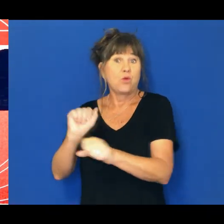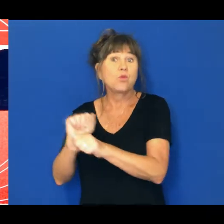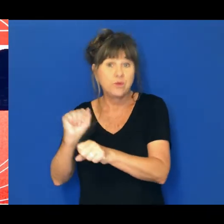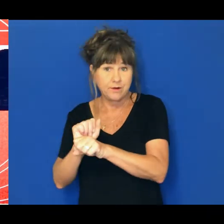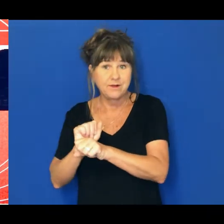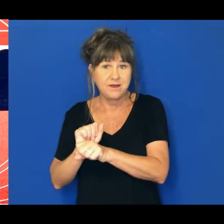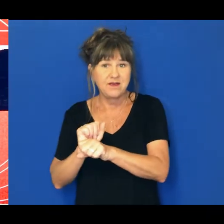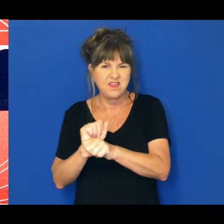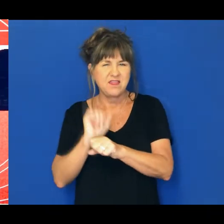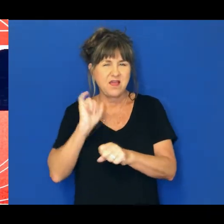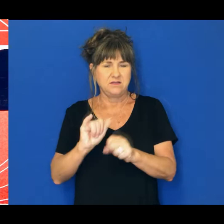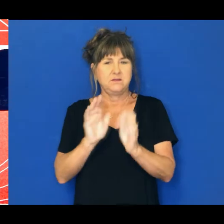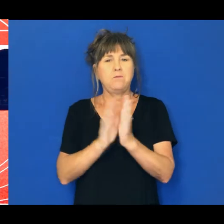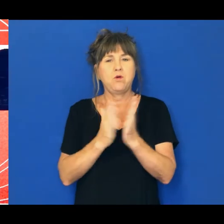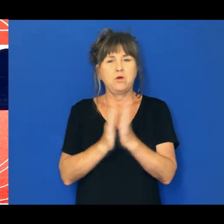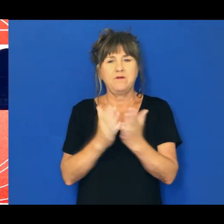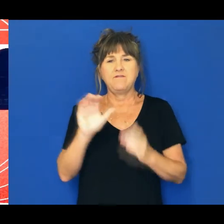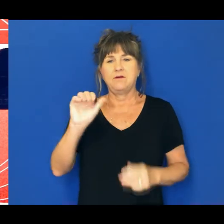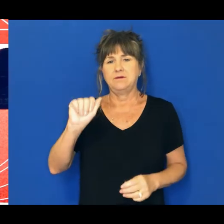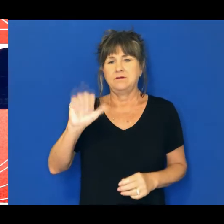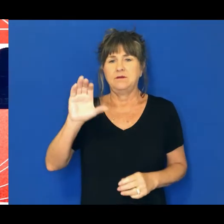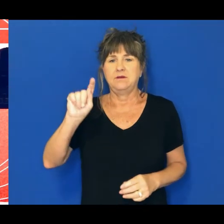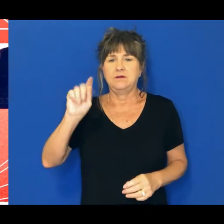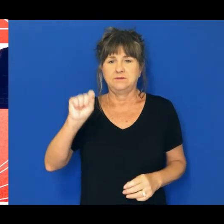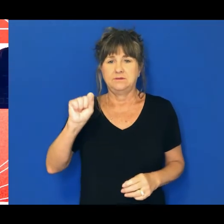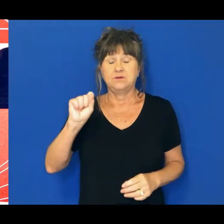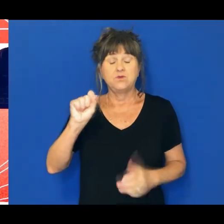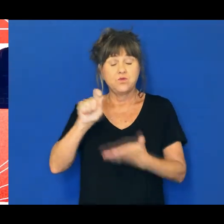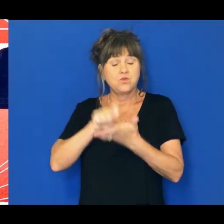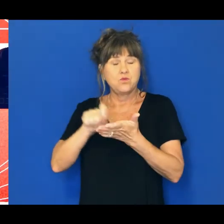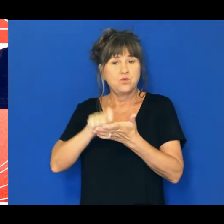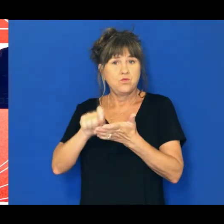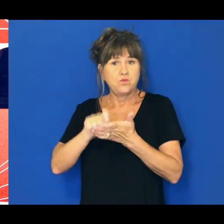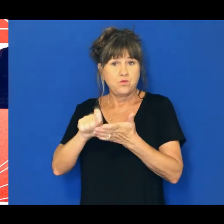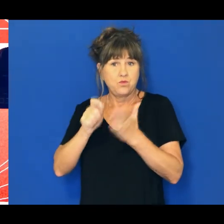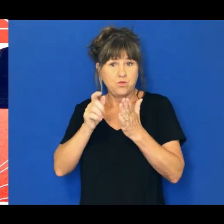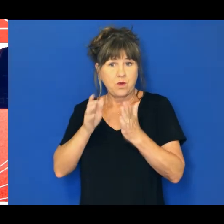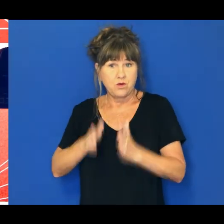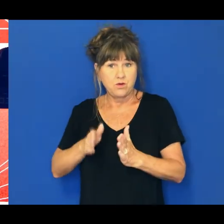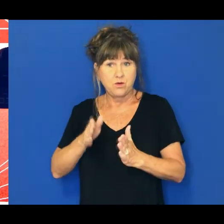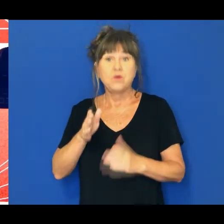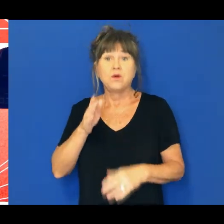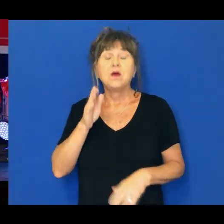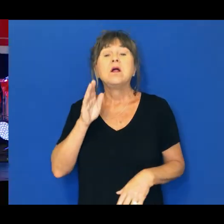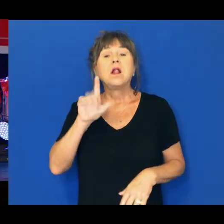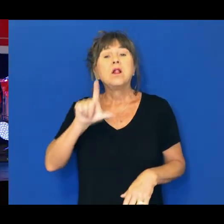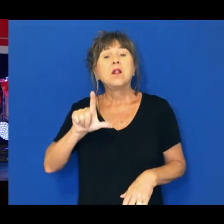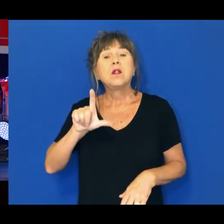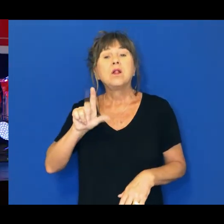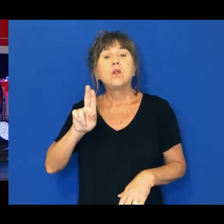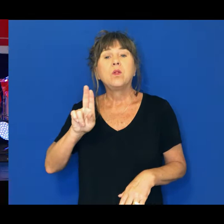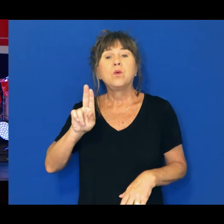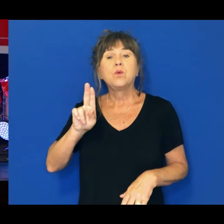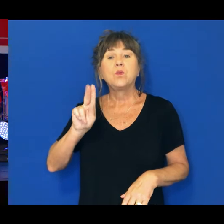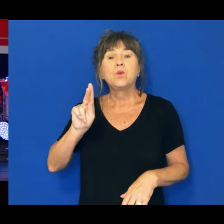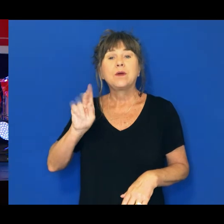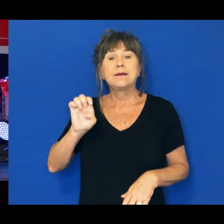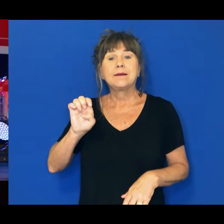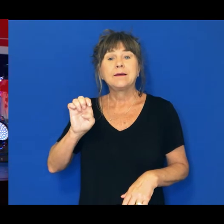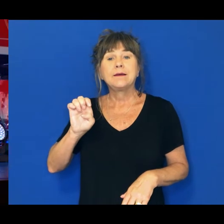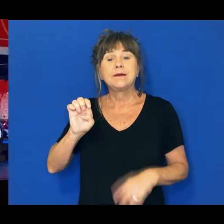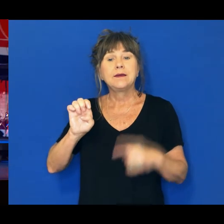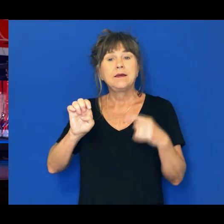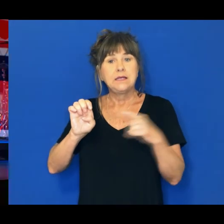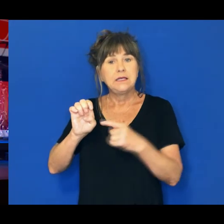deeds of those first early disciples. And the guy who wrote it was a guy named Luke. He was a doctor. Luke also wrote the